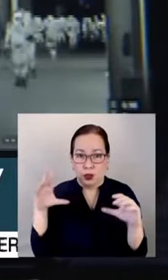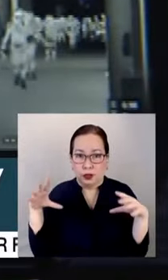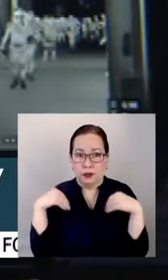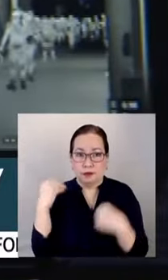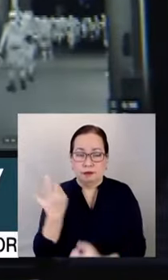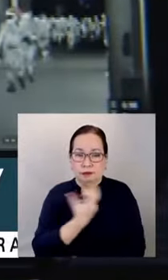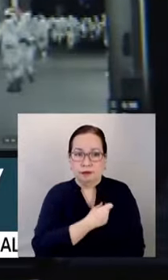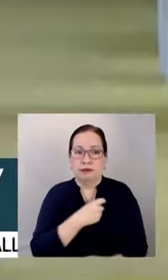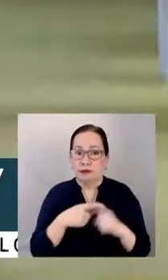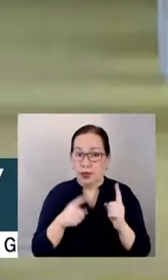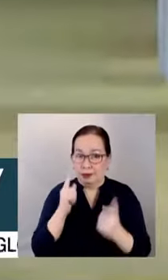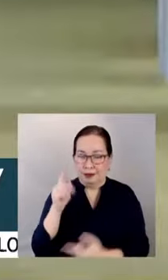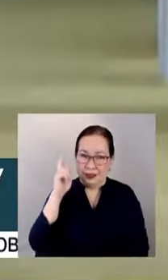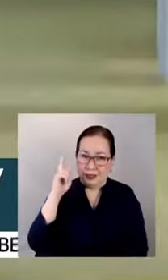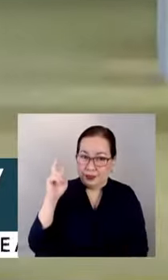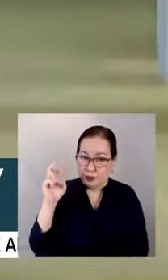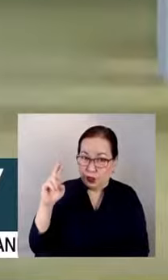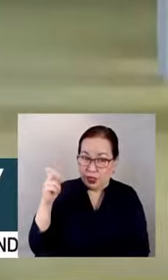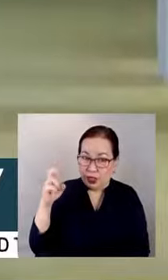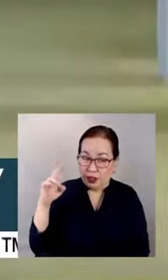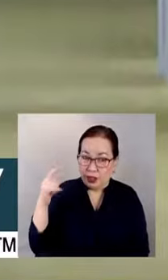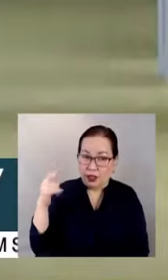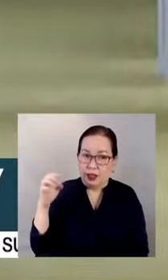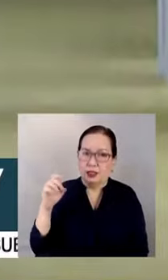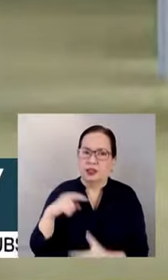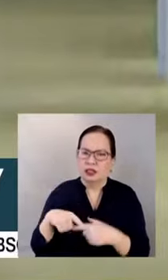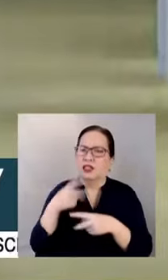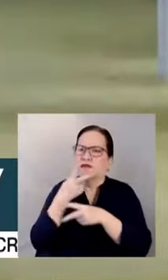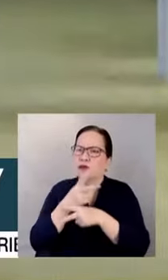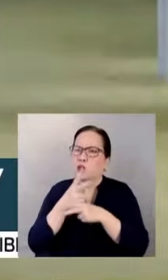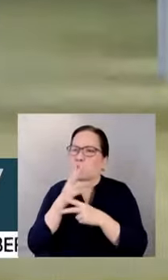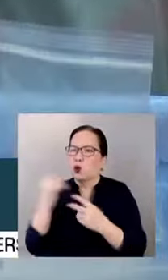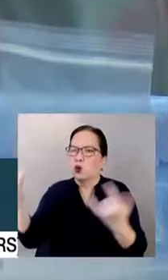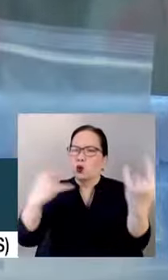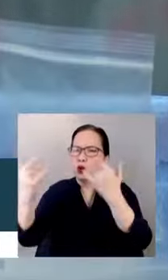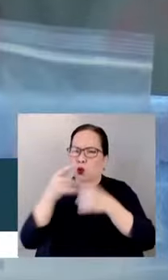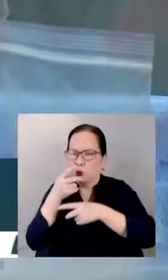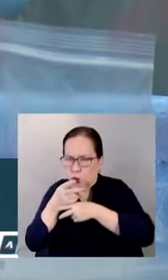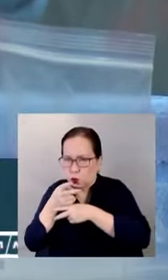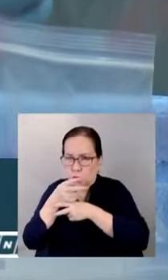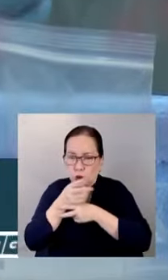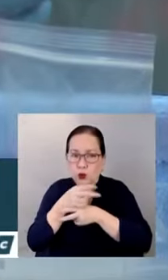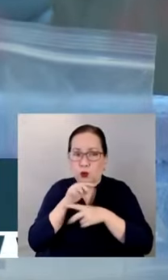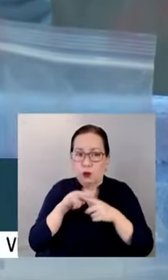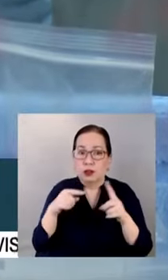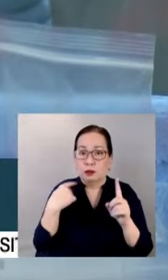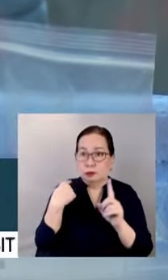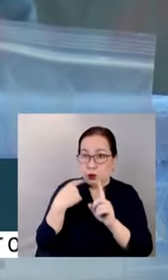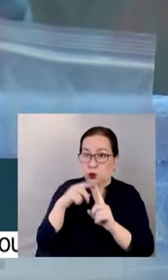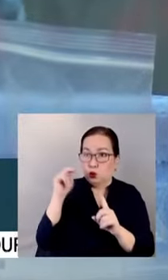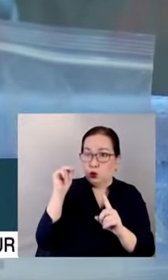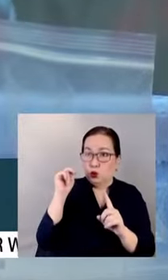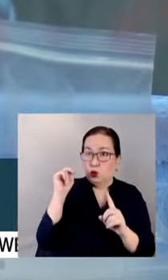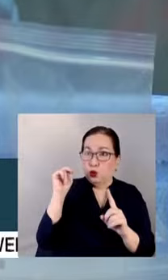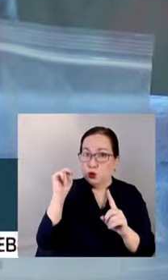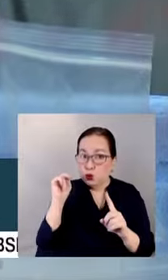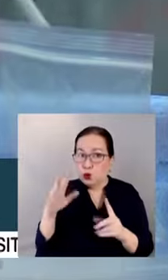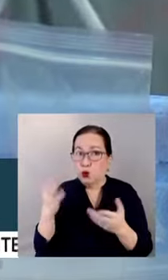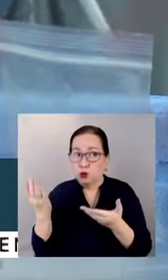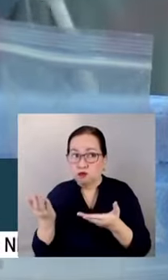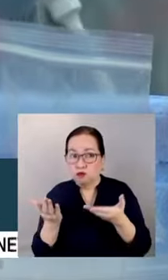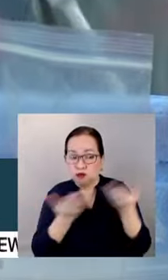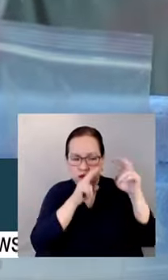of Quarantine continues to monitor those coming into the Philippines. As a matter of fact, new samples have been sent to the Philippine Genome Center to